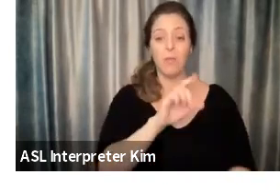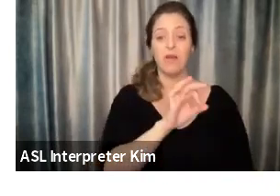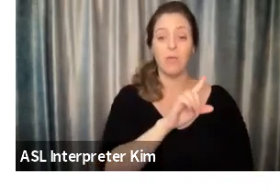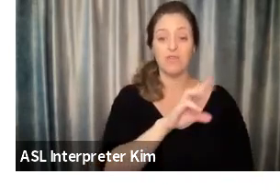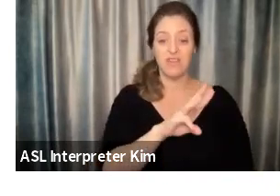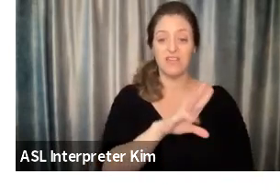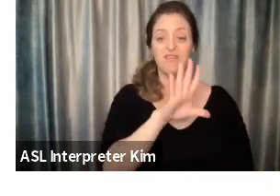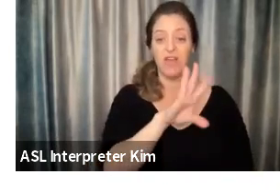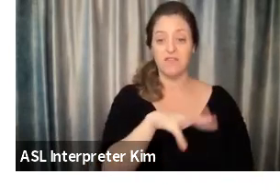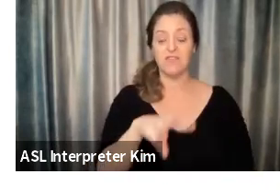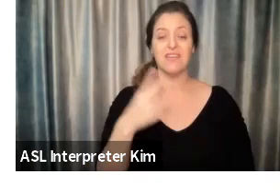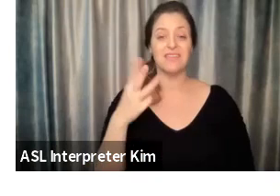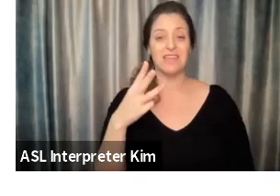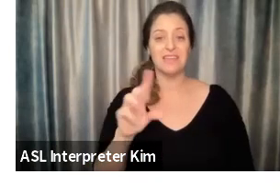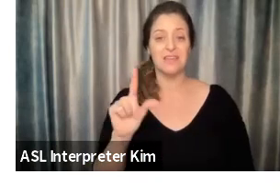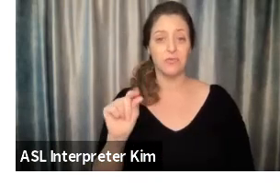916-566-1620.